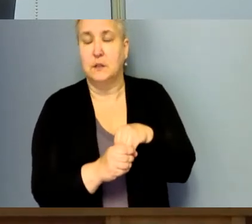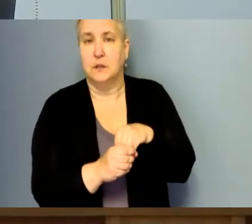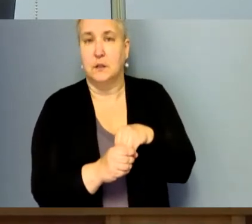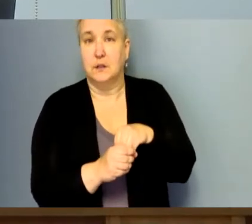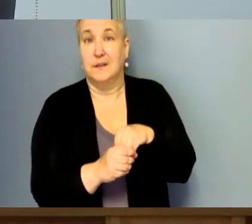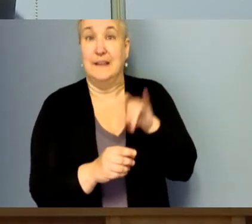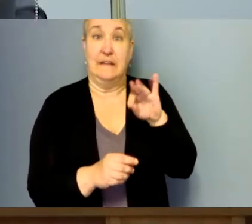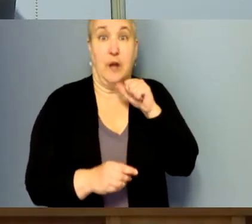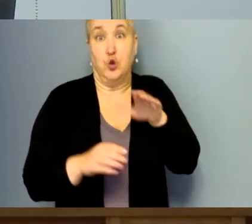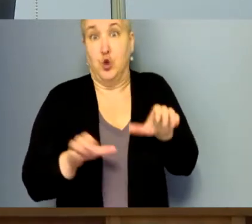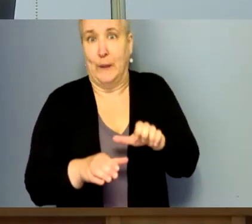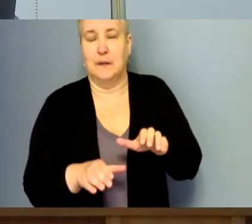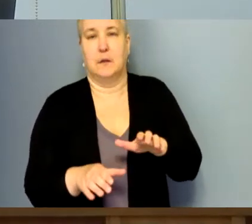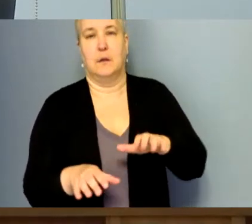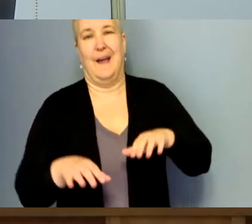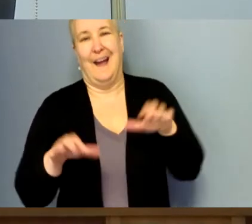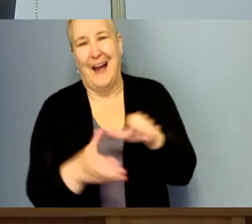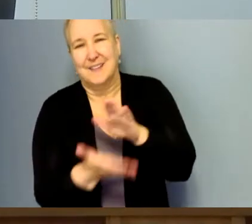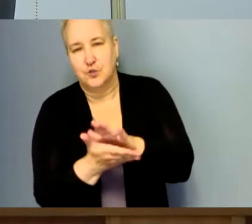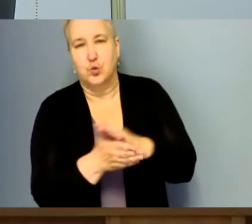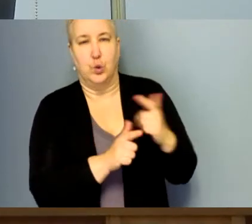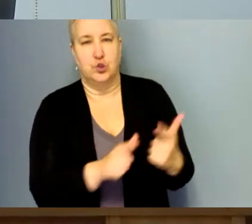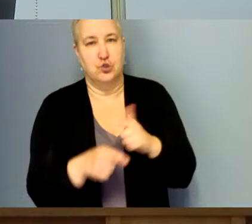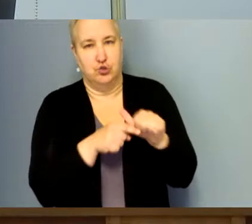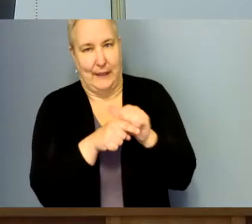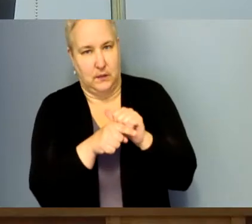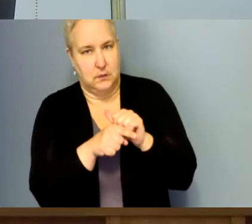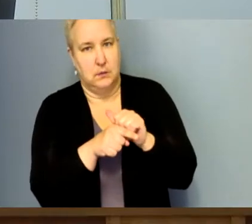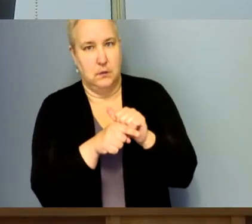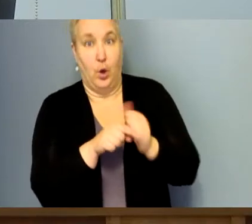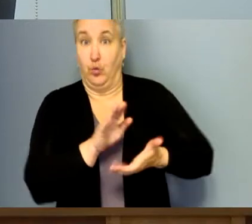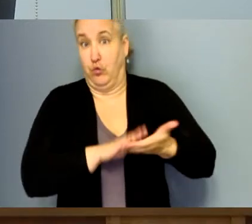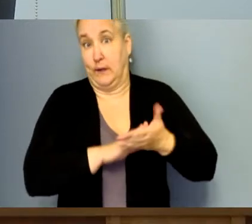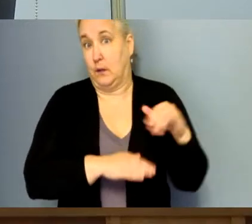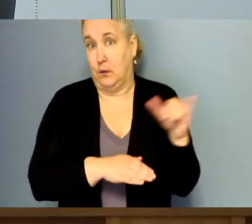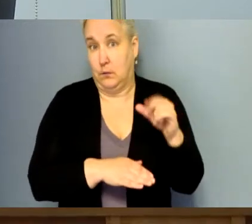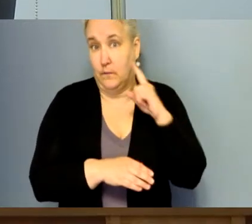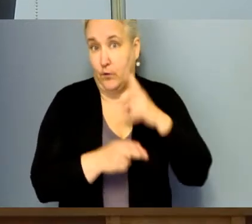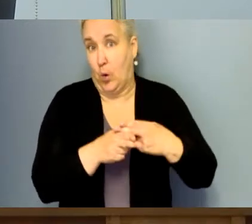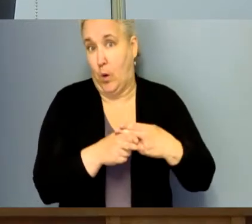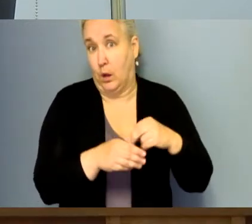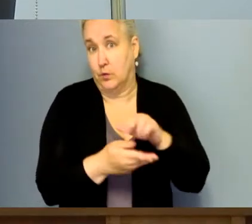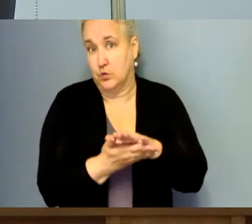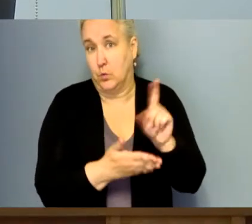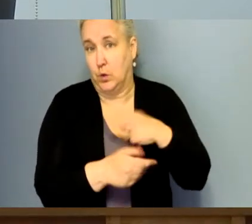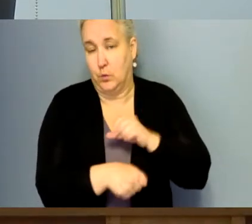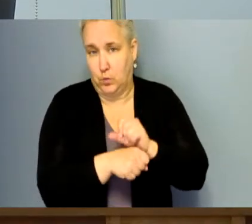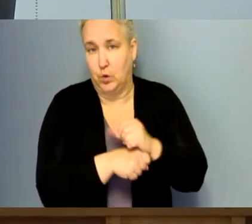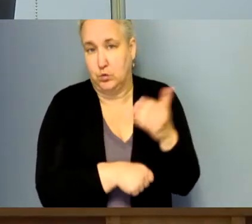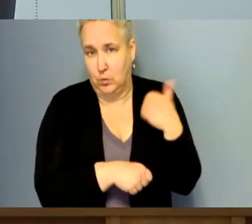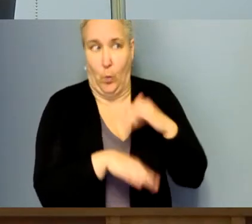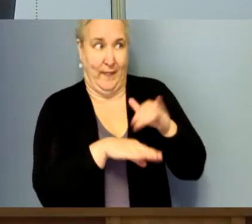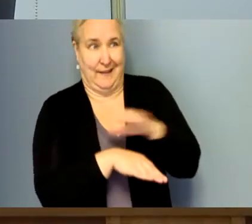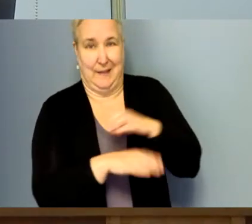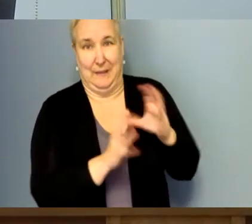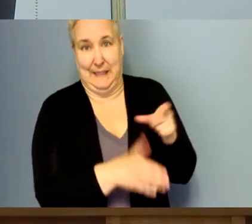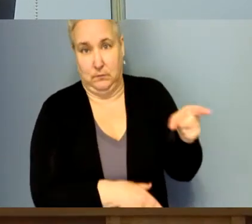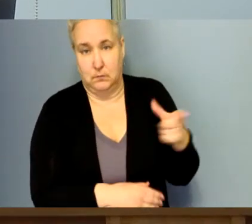not doing active school or active shooter drills, actually running them for a while in the school where I was on